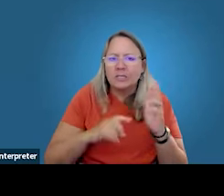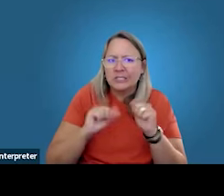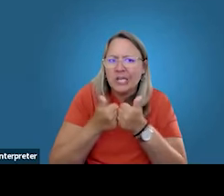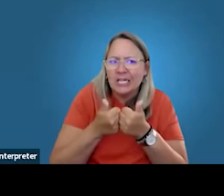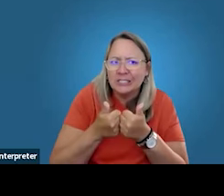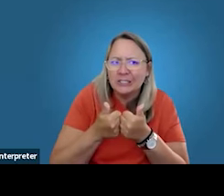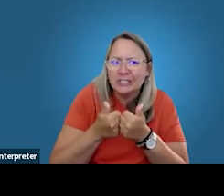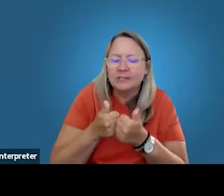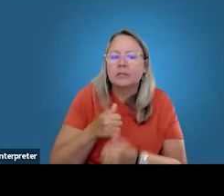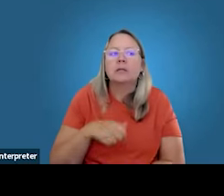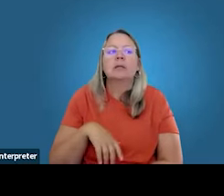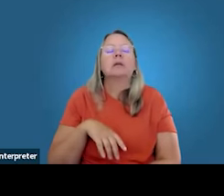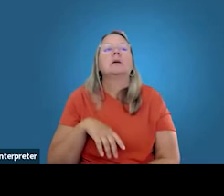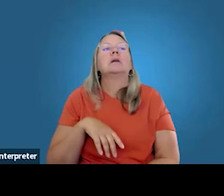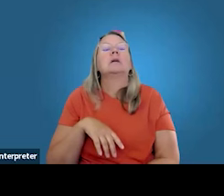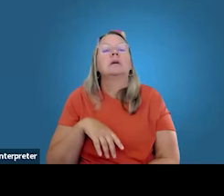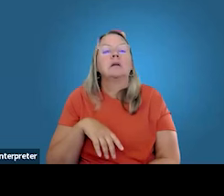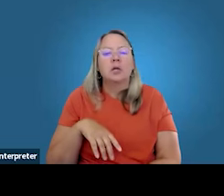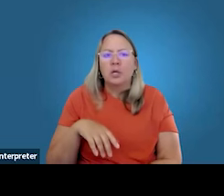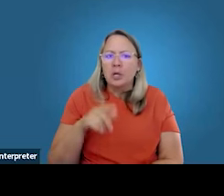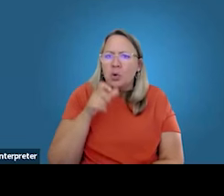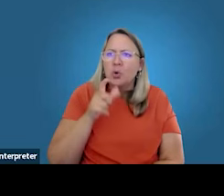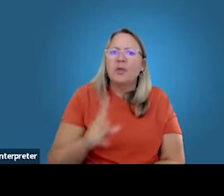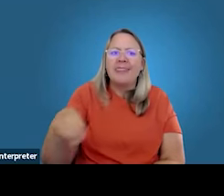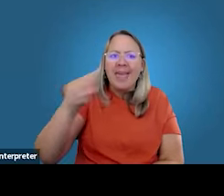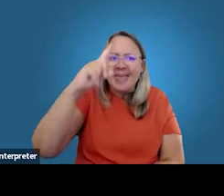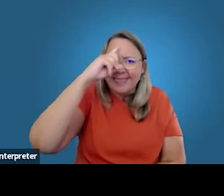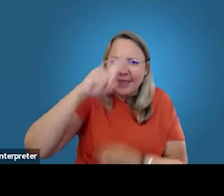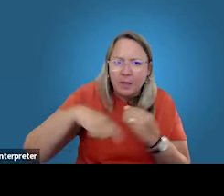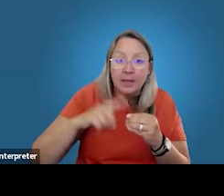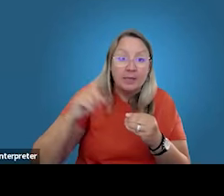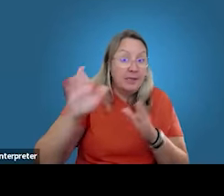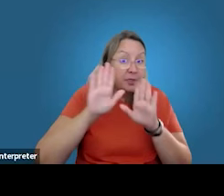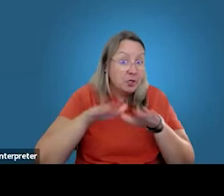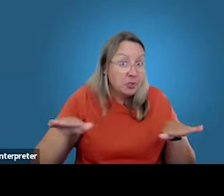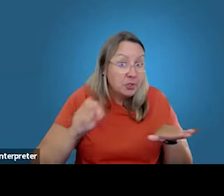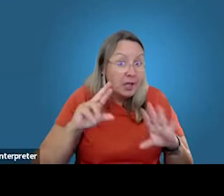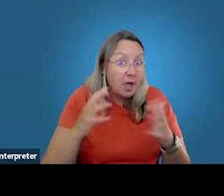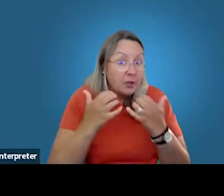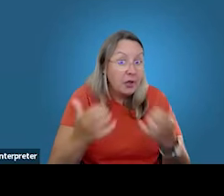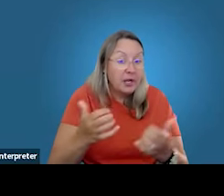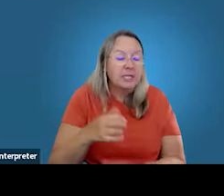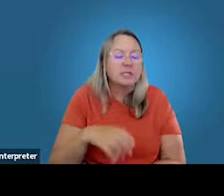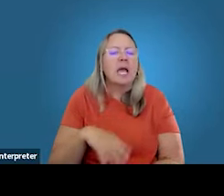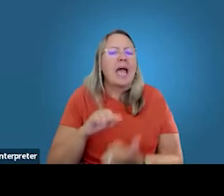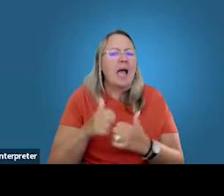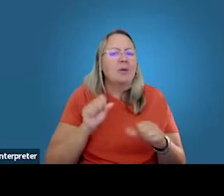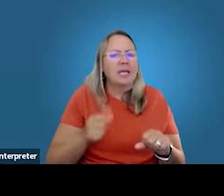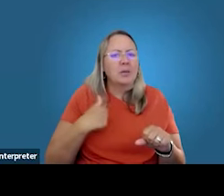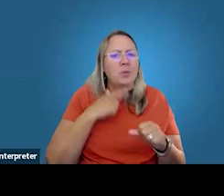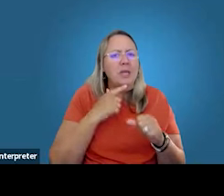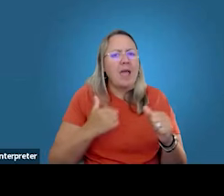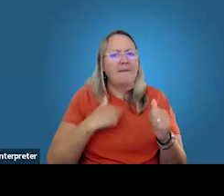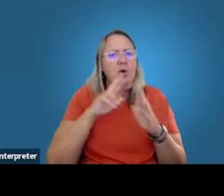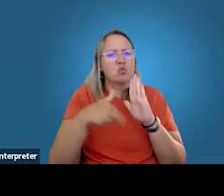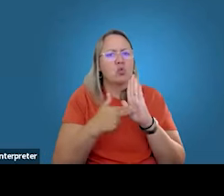to convey to them? Who are their key stakeholders? Who do they think about? Like, is it their children? Is it other audiences? How can we play a